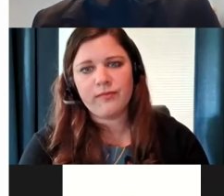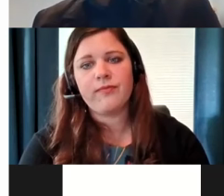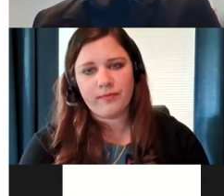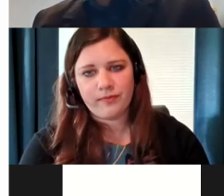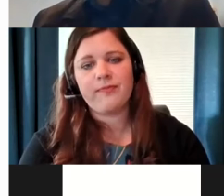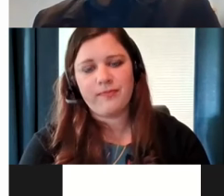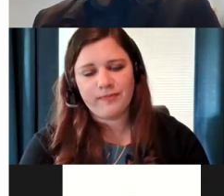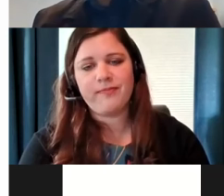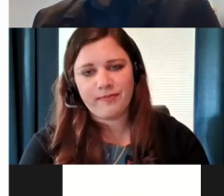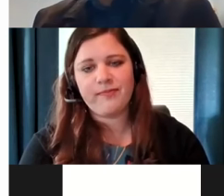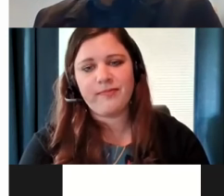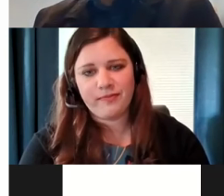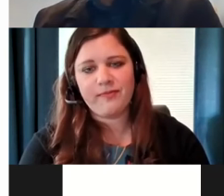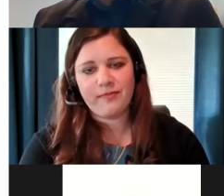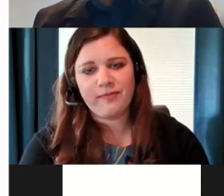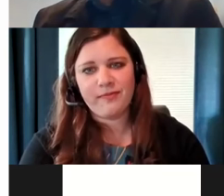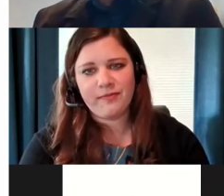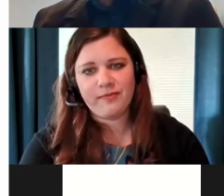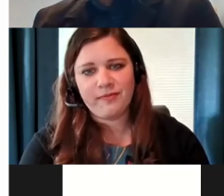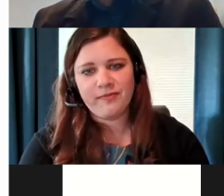that information.